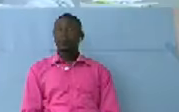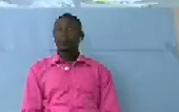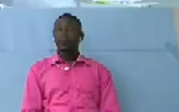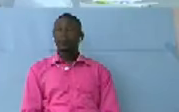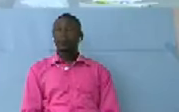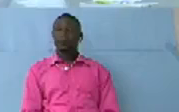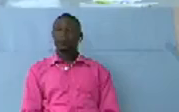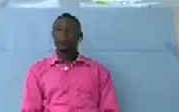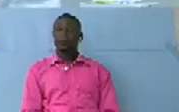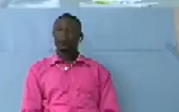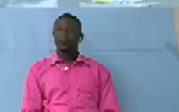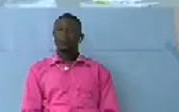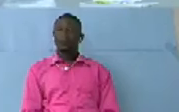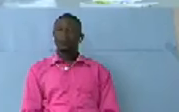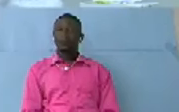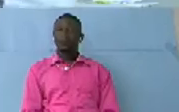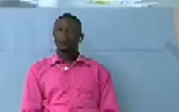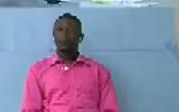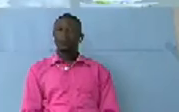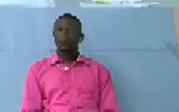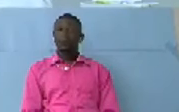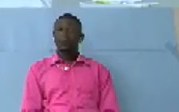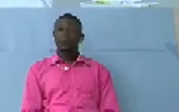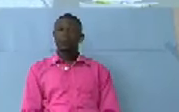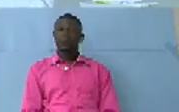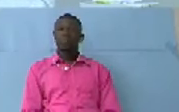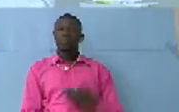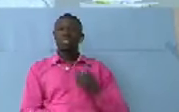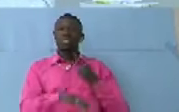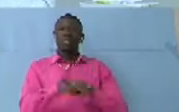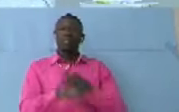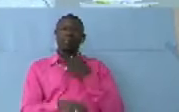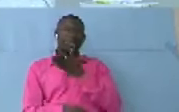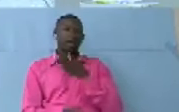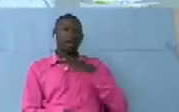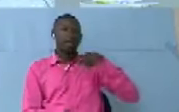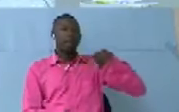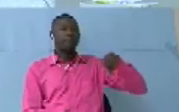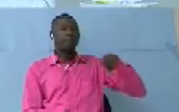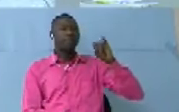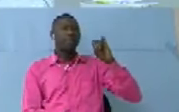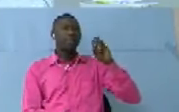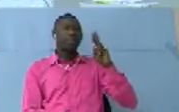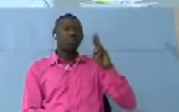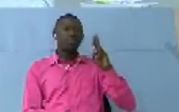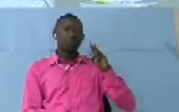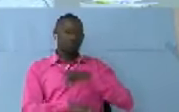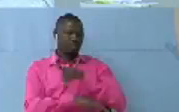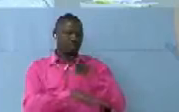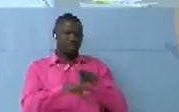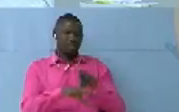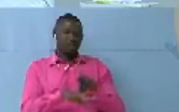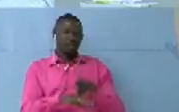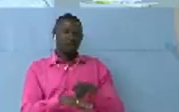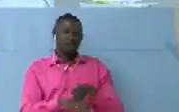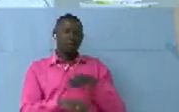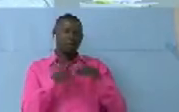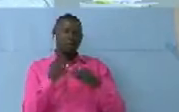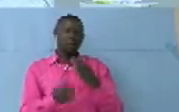So while at the PIU, what women at the PIU? Three of you were selected.